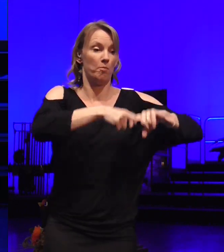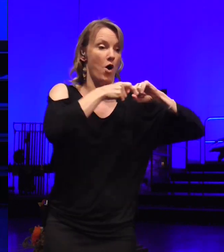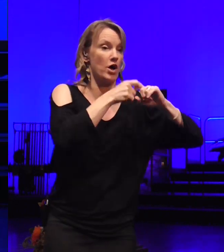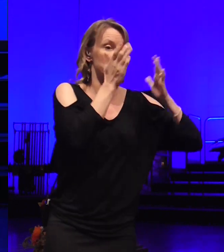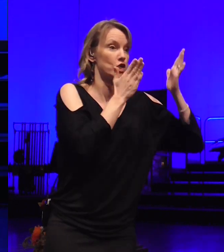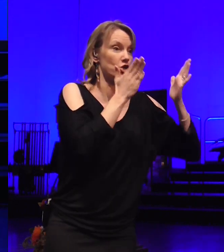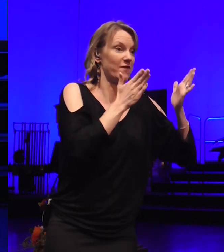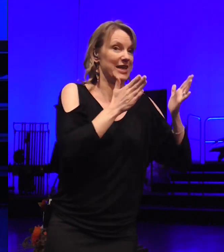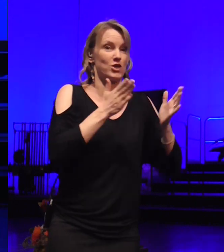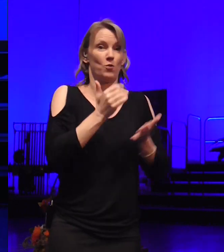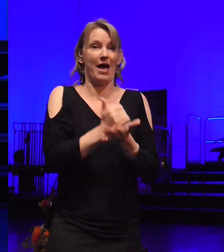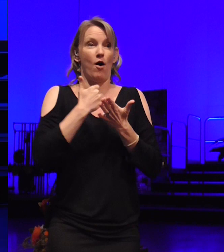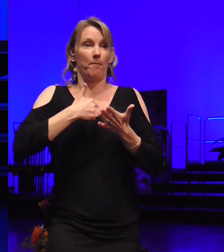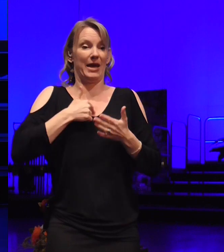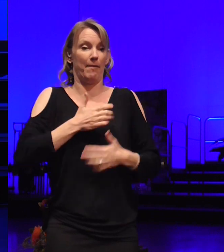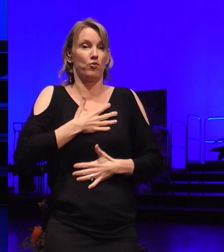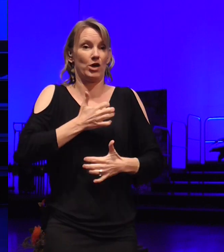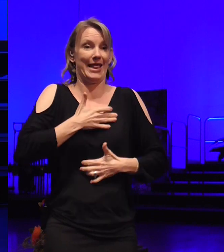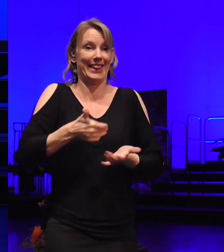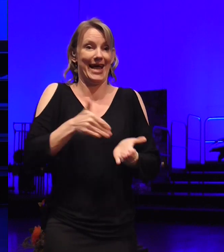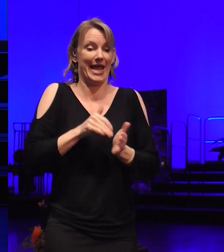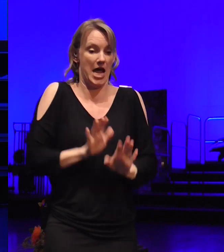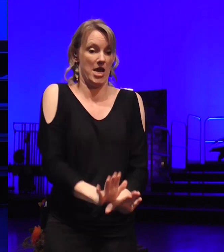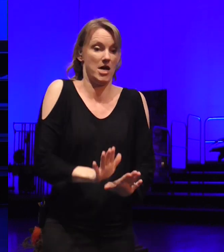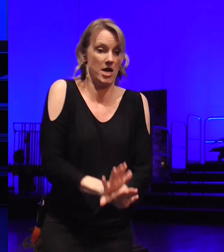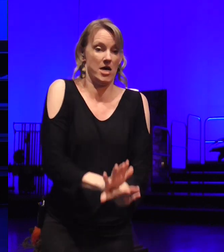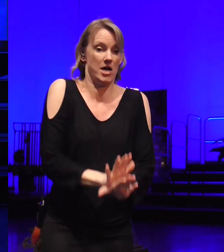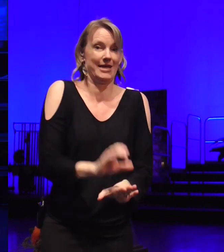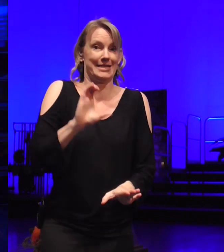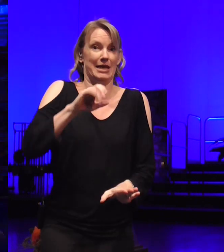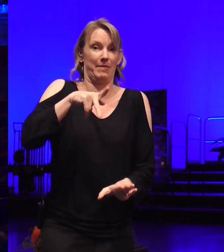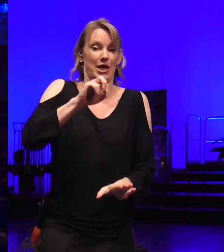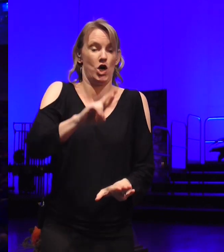service to resuscitate me.